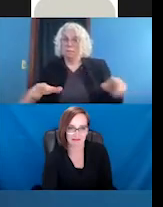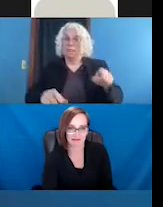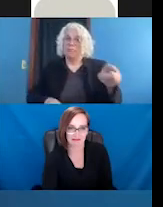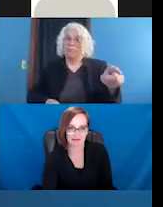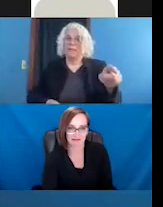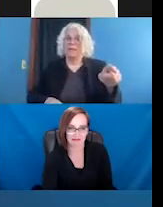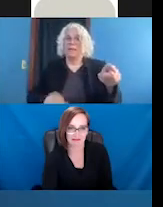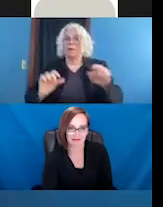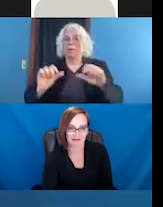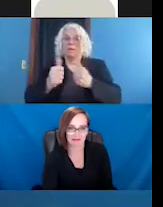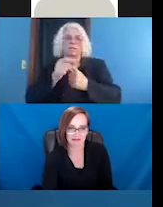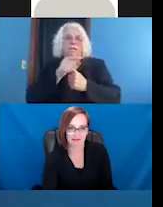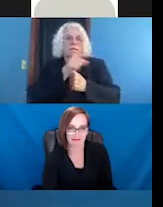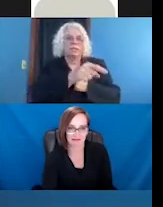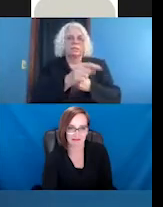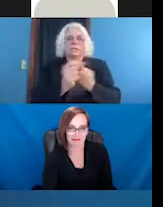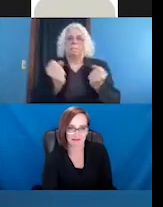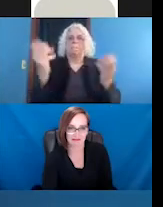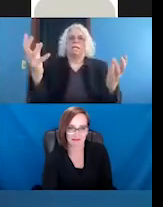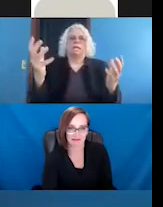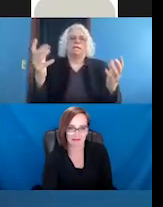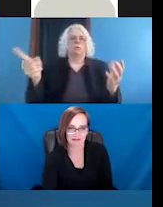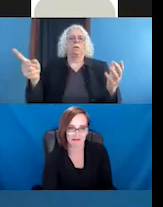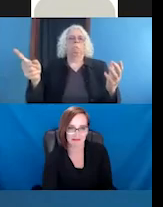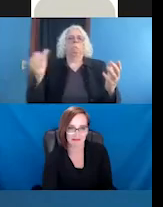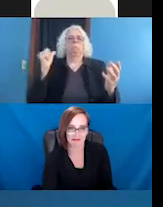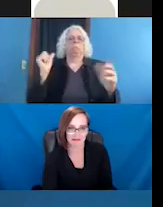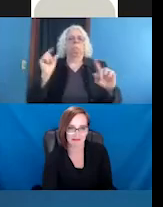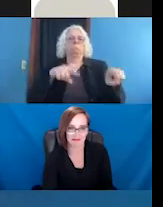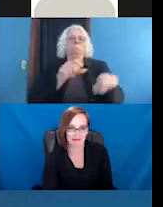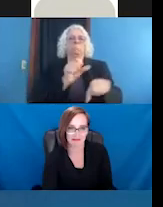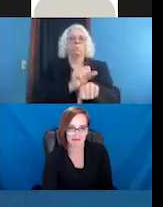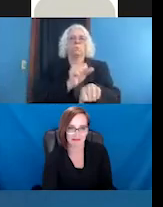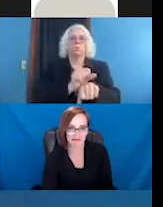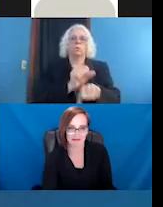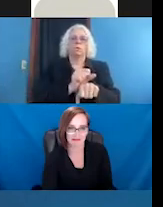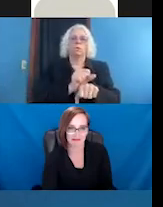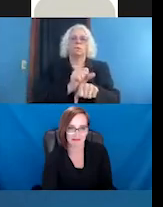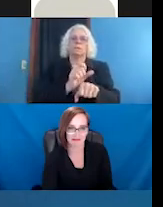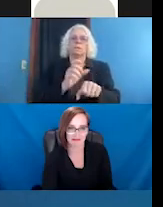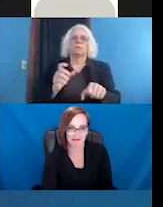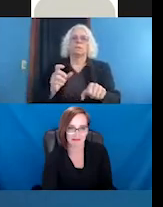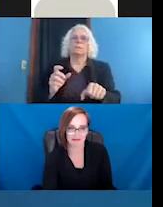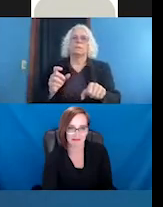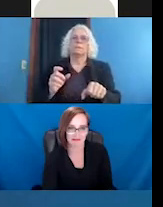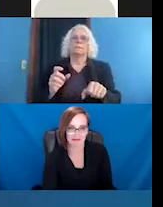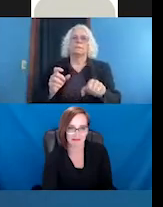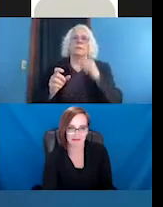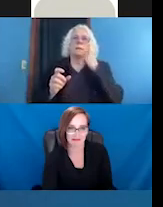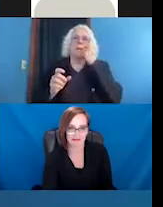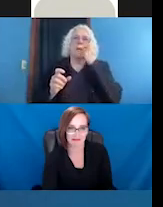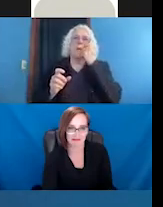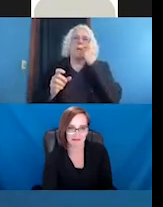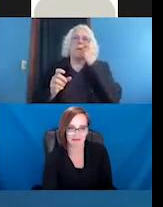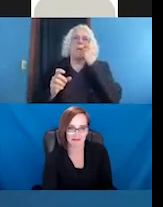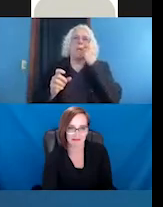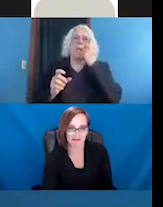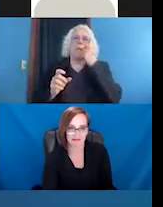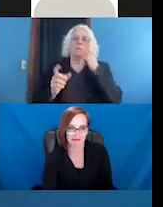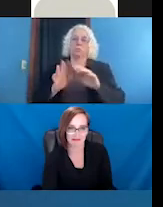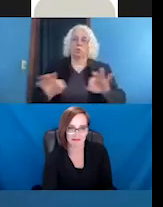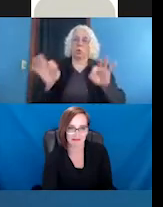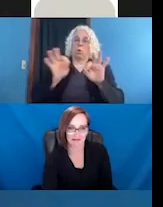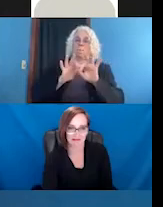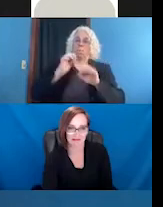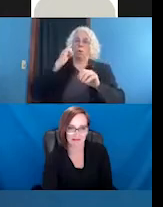challenges that we face. I think, again, it's really, I think, important that we think of a way to